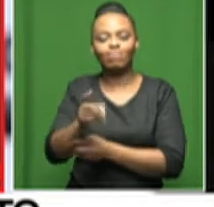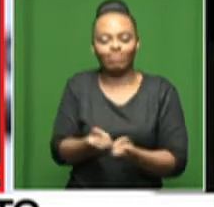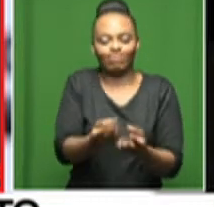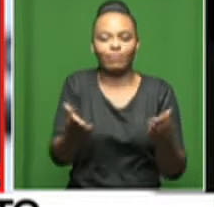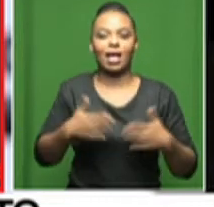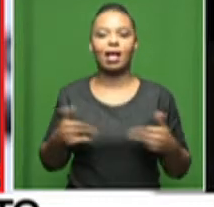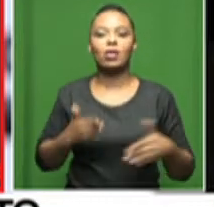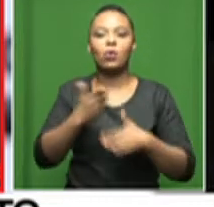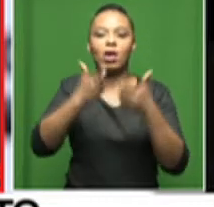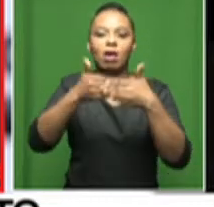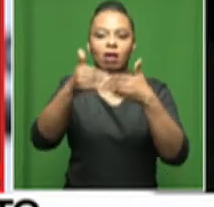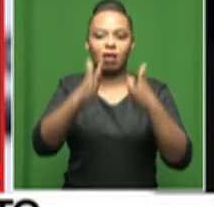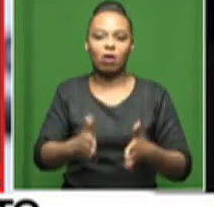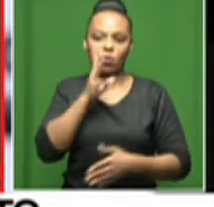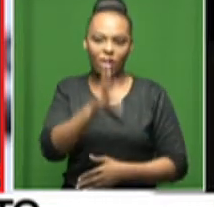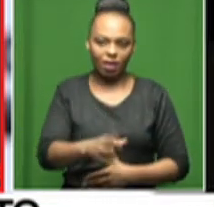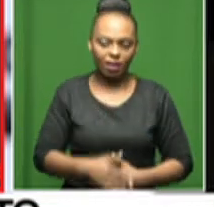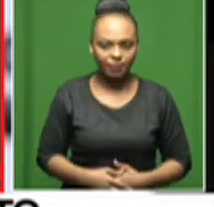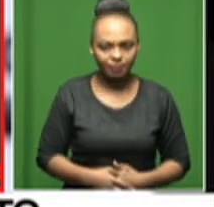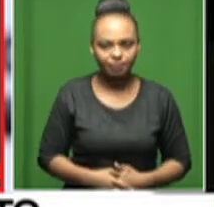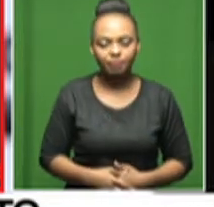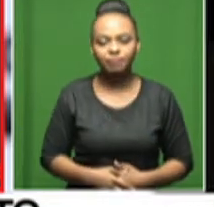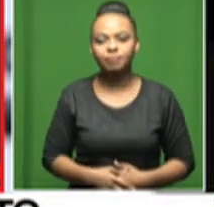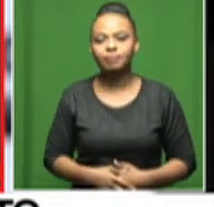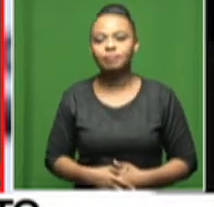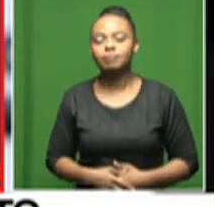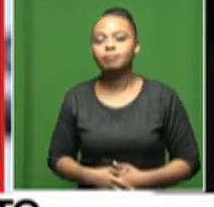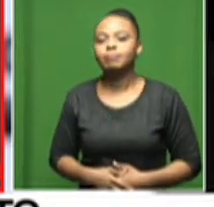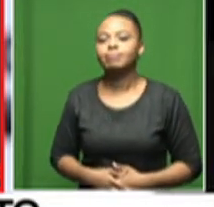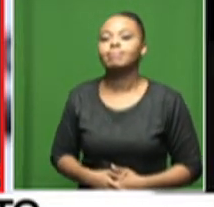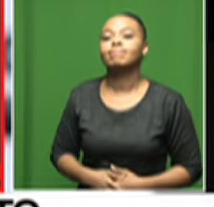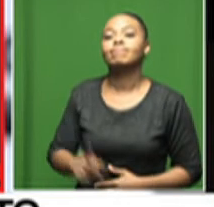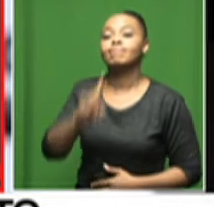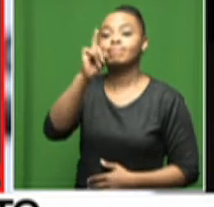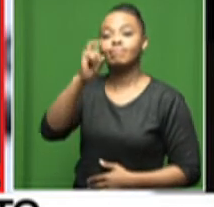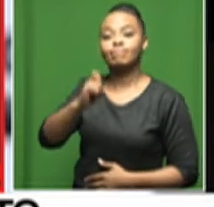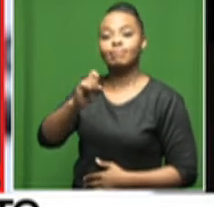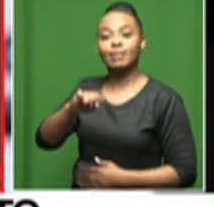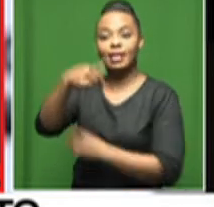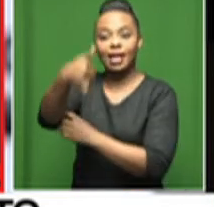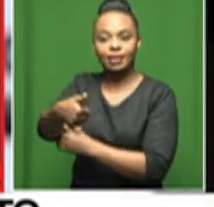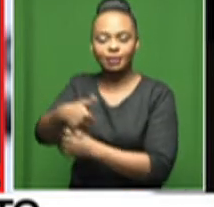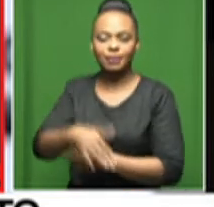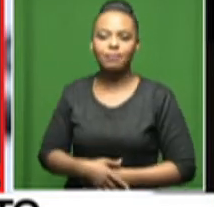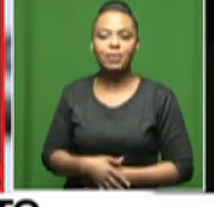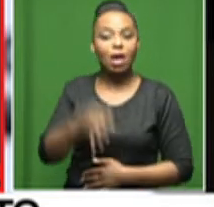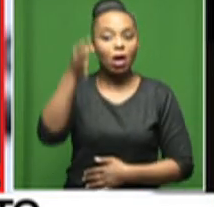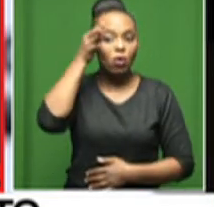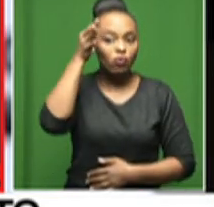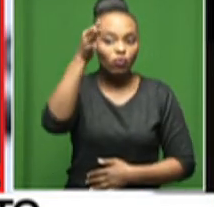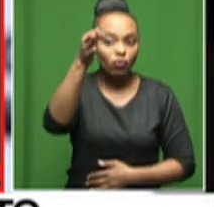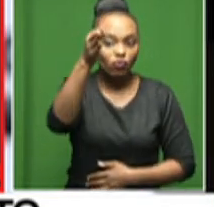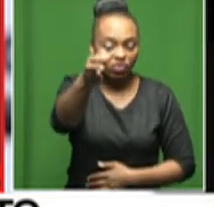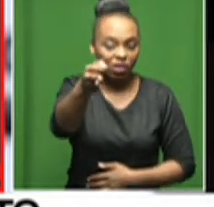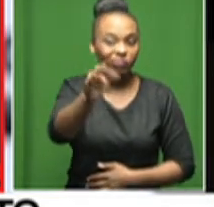move forward. Then the next question is about future. Well, in